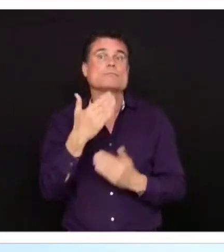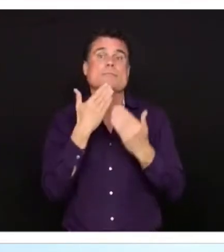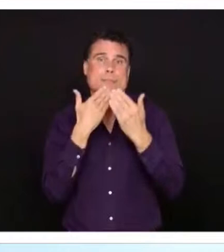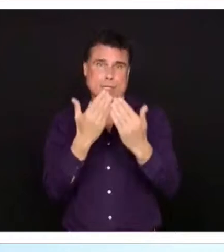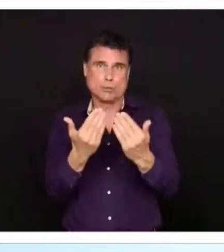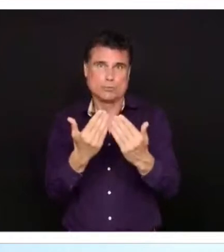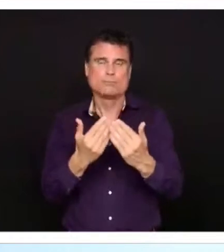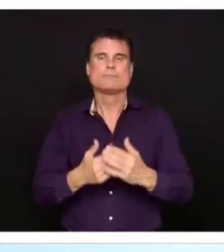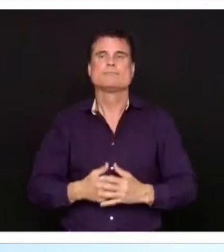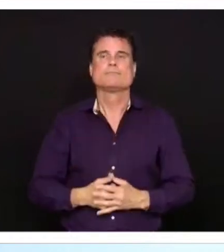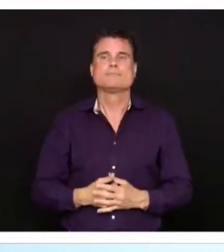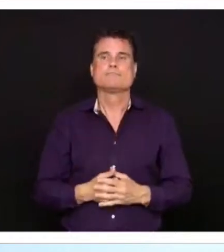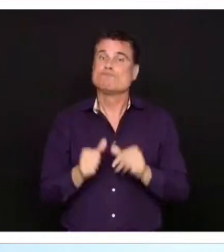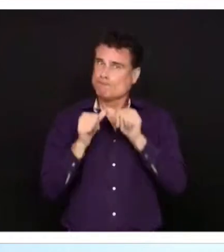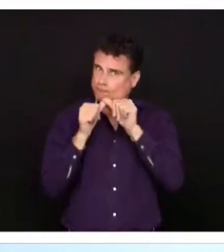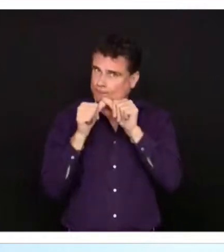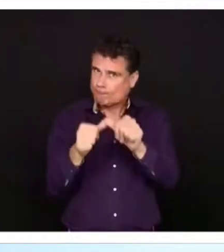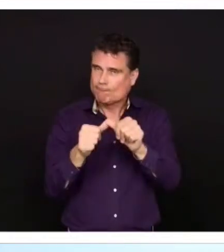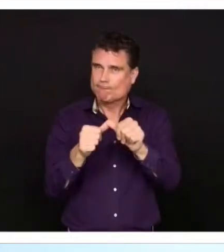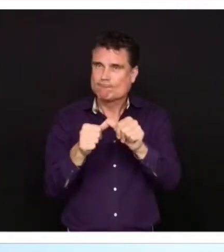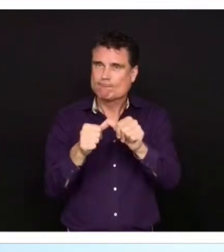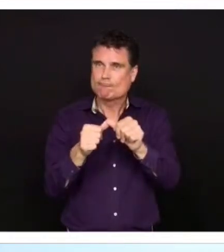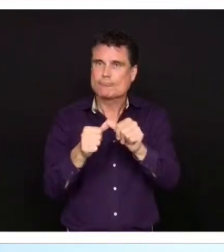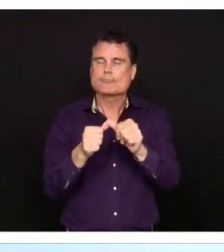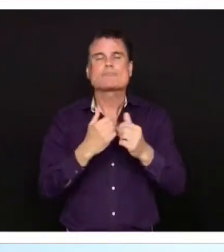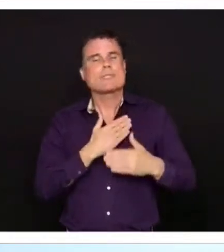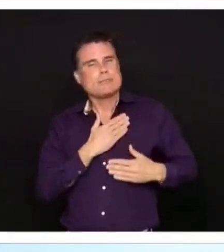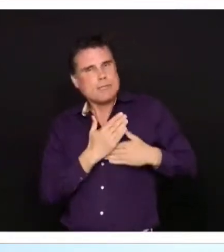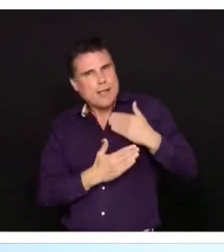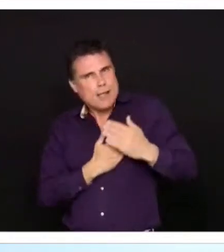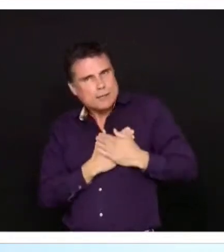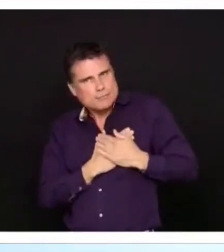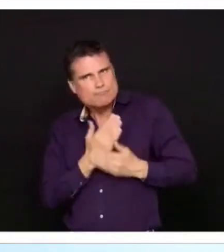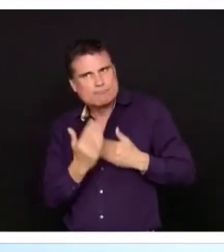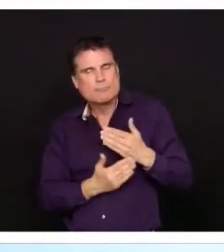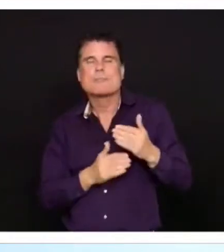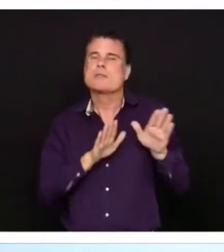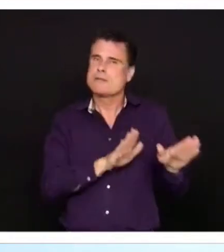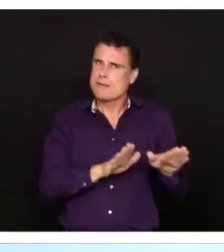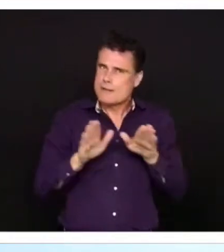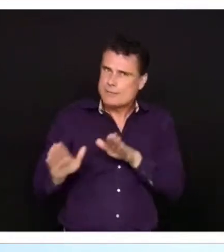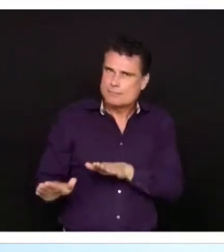calm, to be kind to each other, and to stay safe. Thank you.